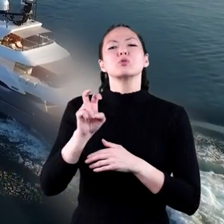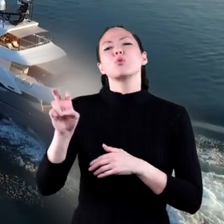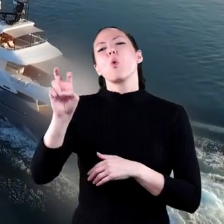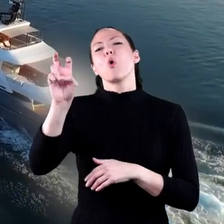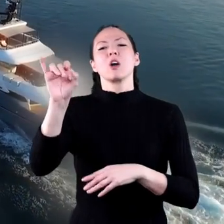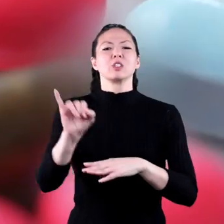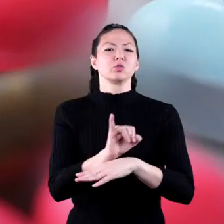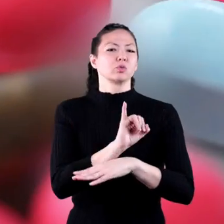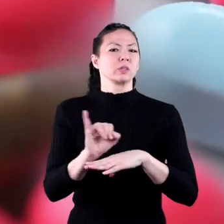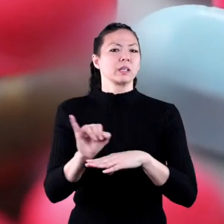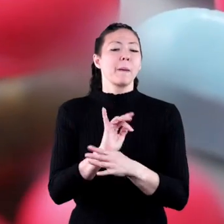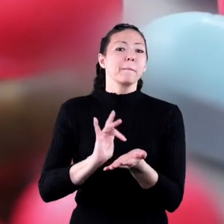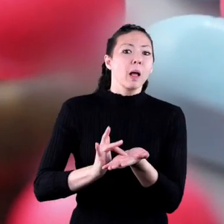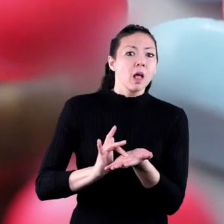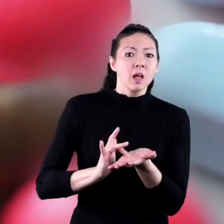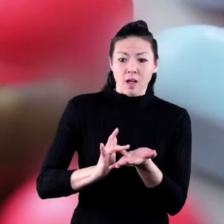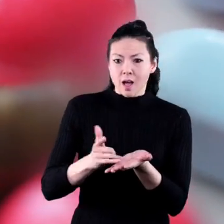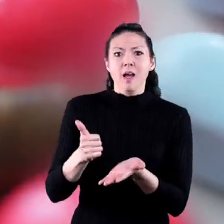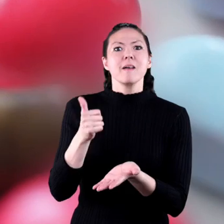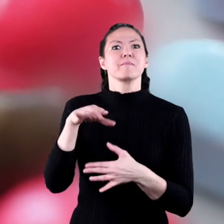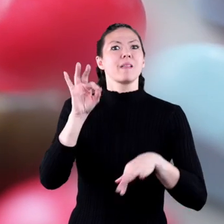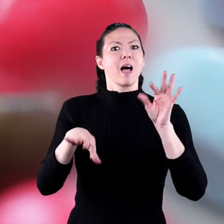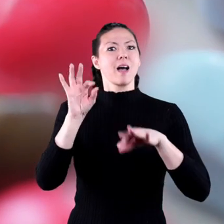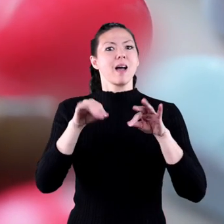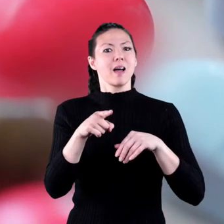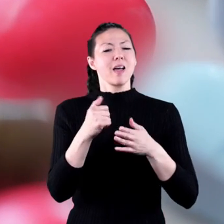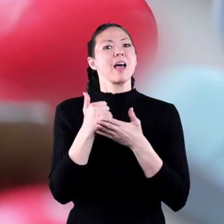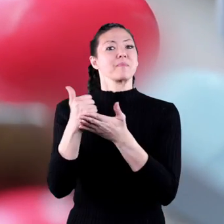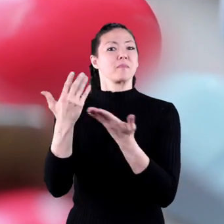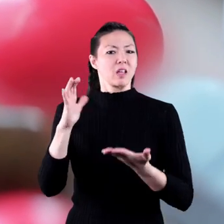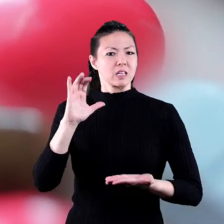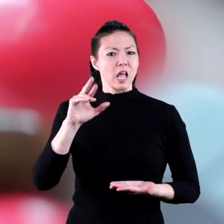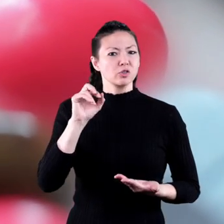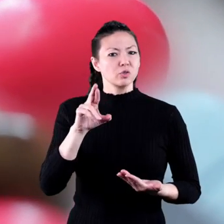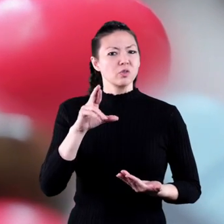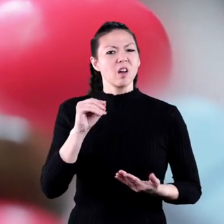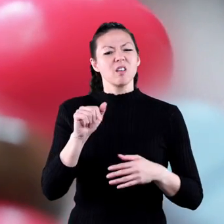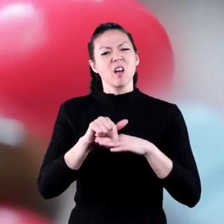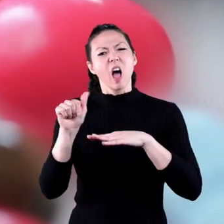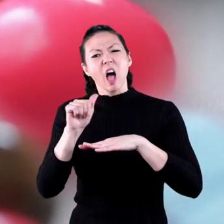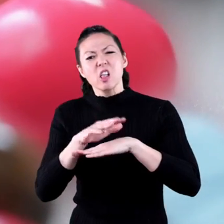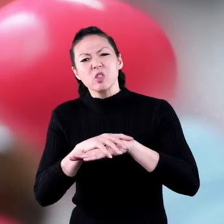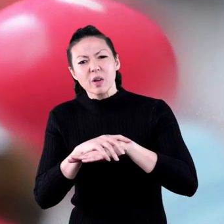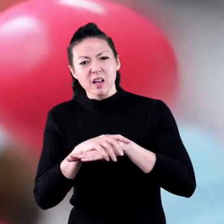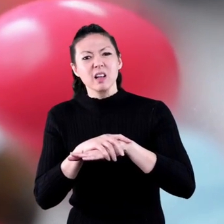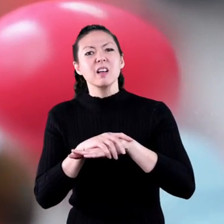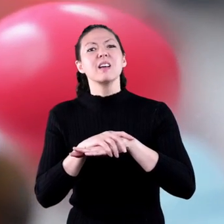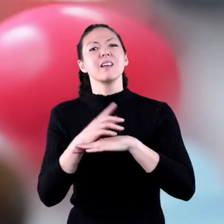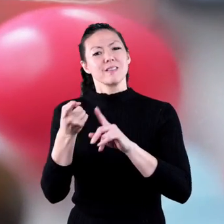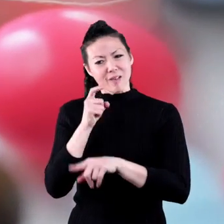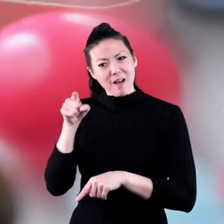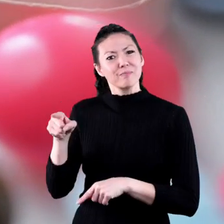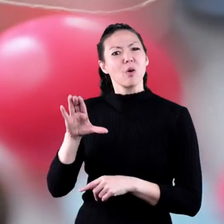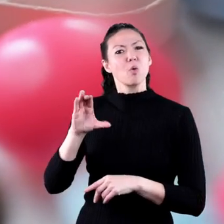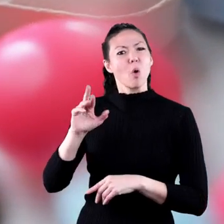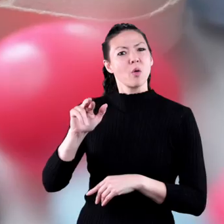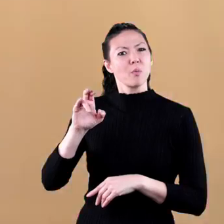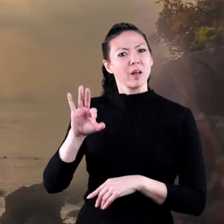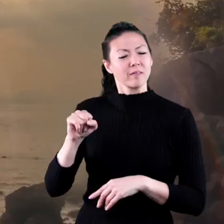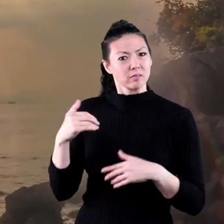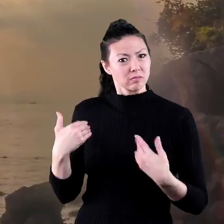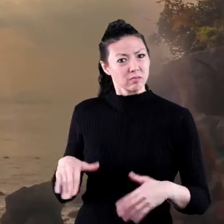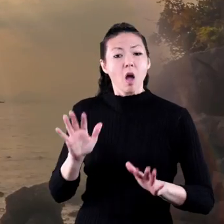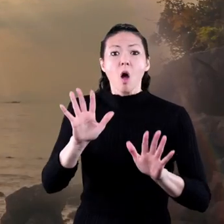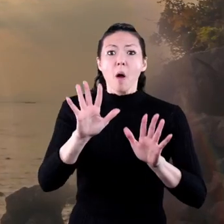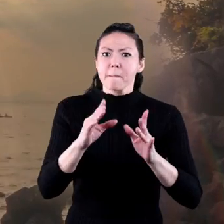industry. Medical discoveries, such as medicines for cancer and arthritis, have also come from coral reefs.